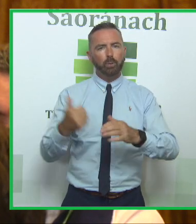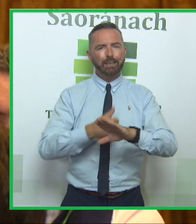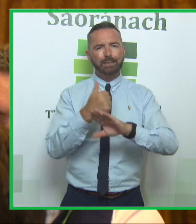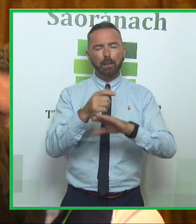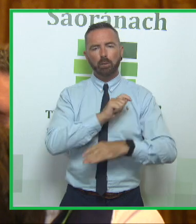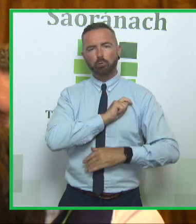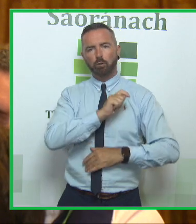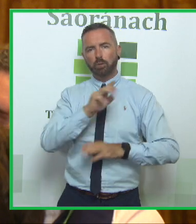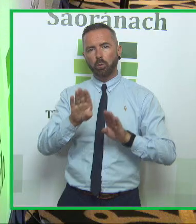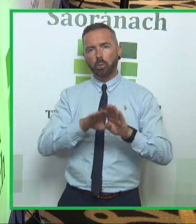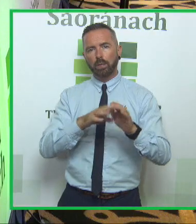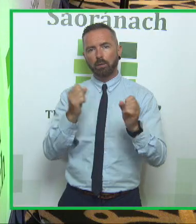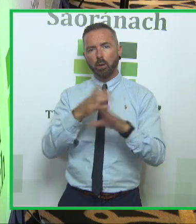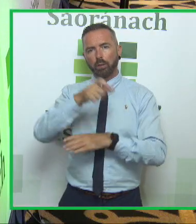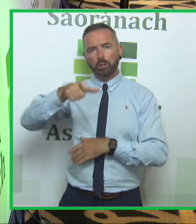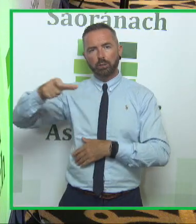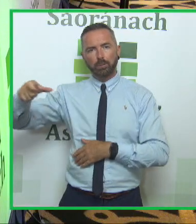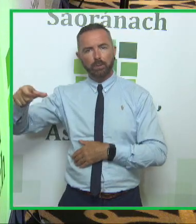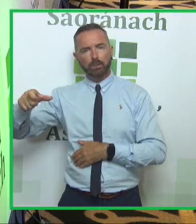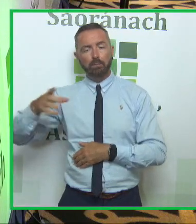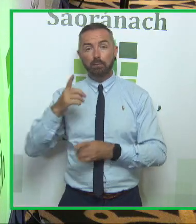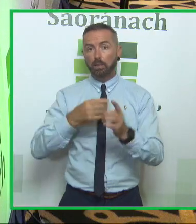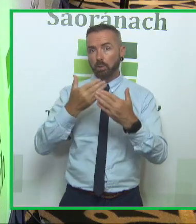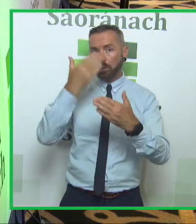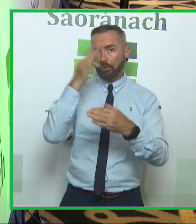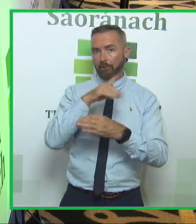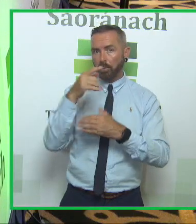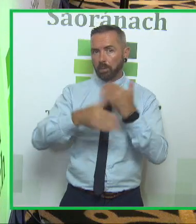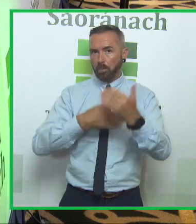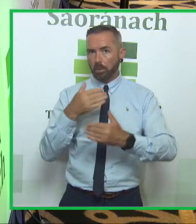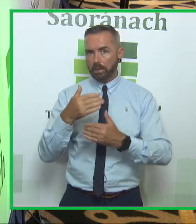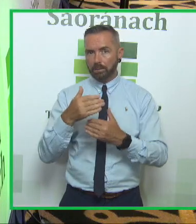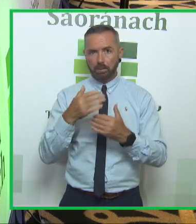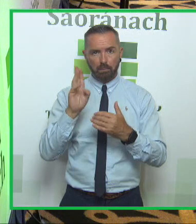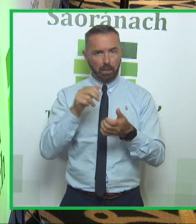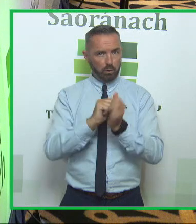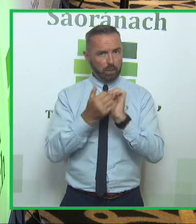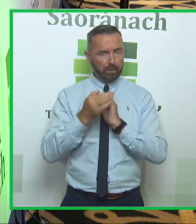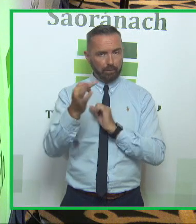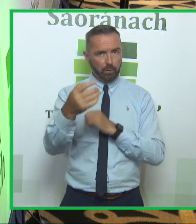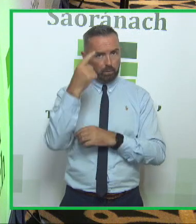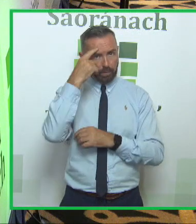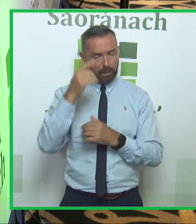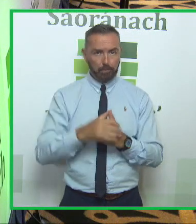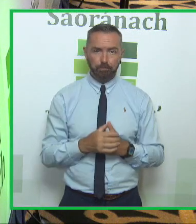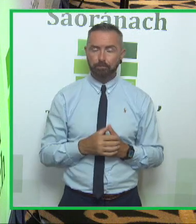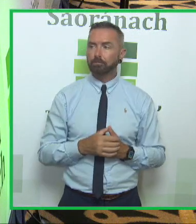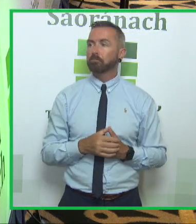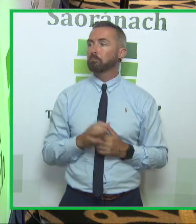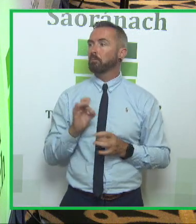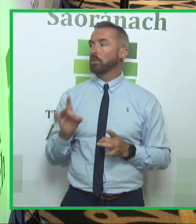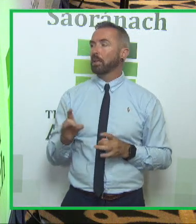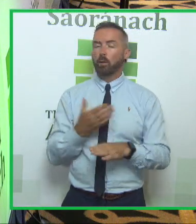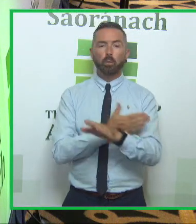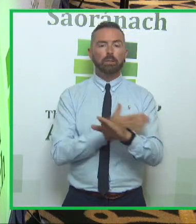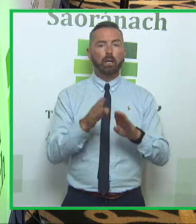the people who you wanted to submit samples? And did you learn anything from that and things you could do differently in the future? Thank you. So I'll go to Nikki first